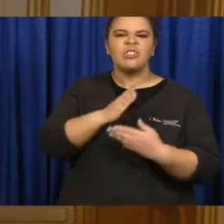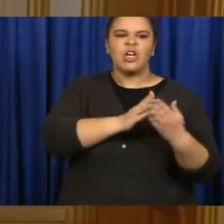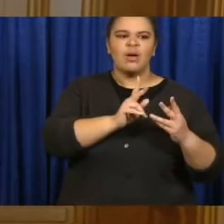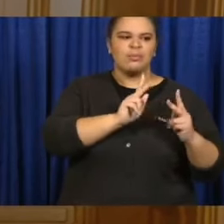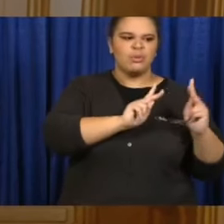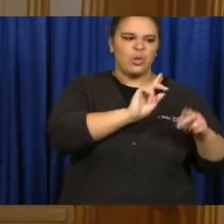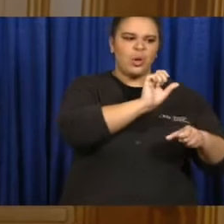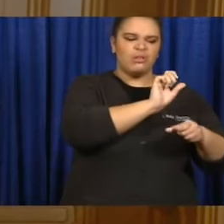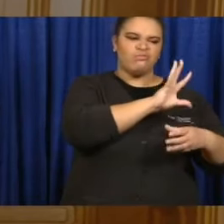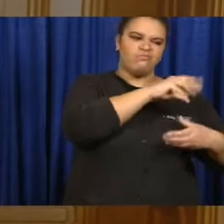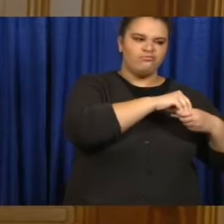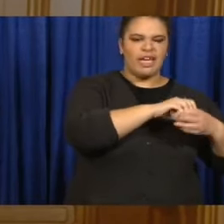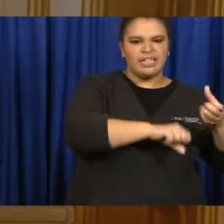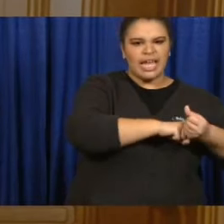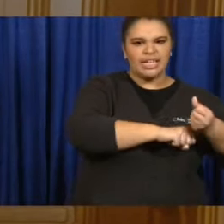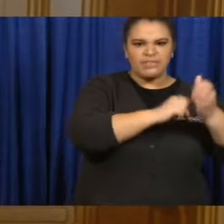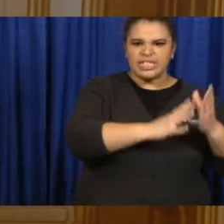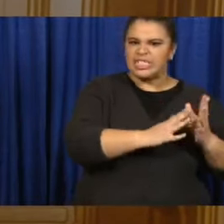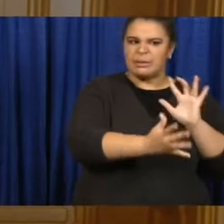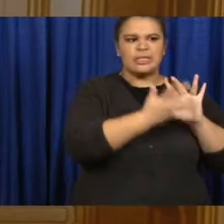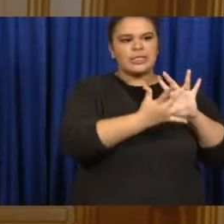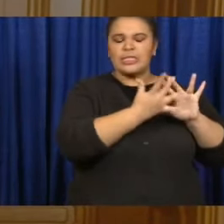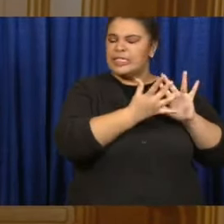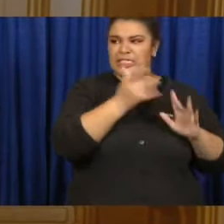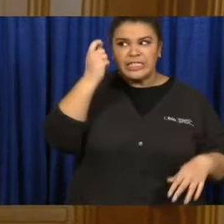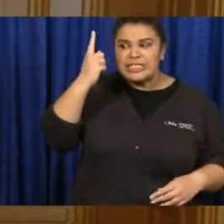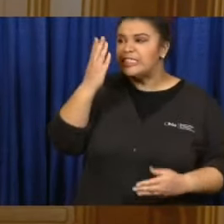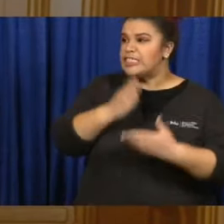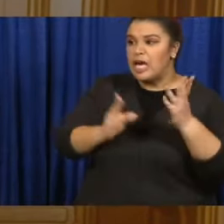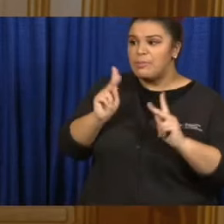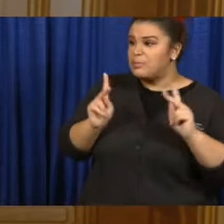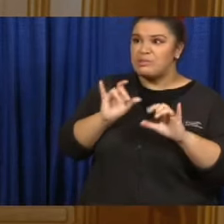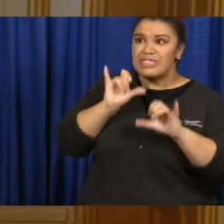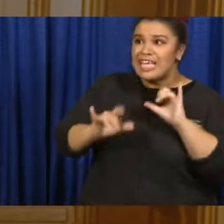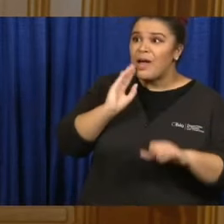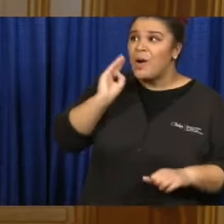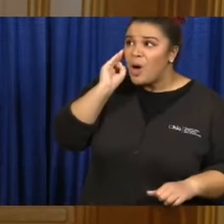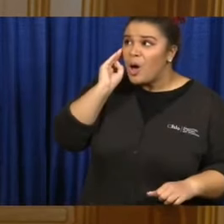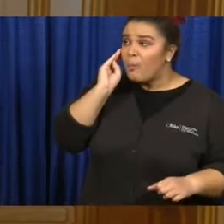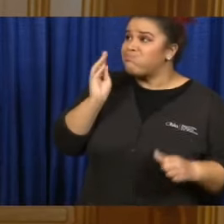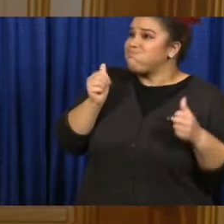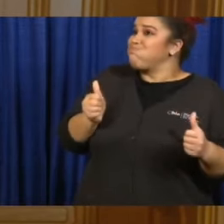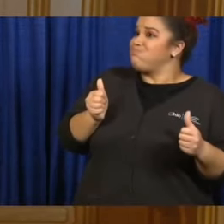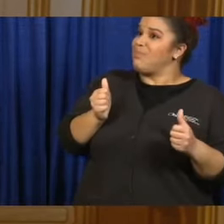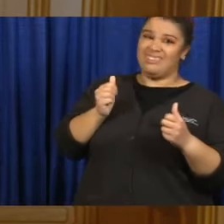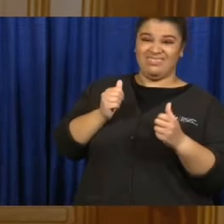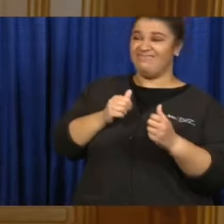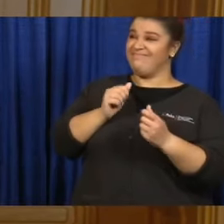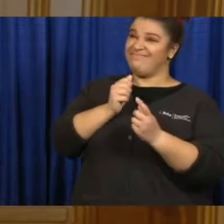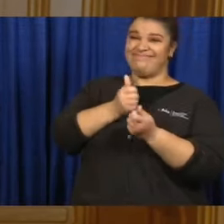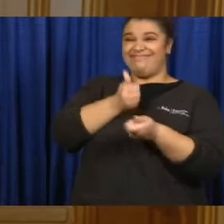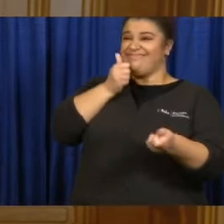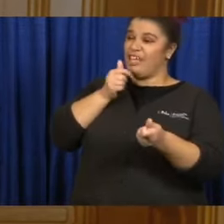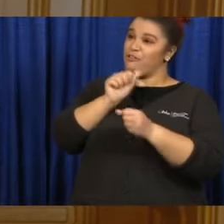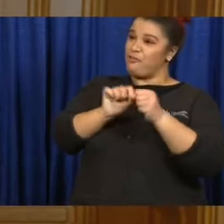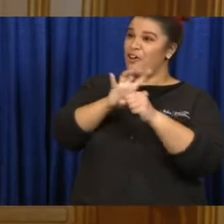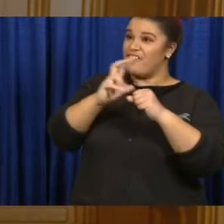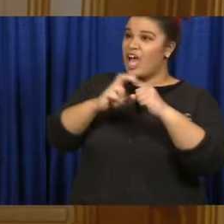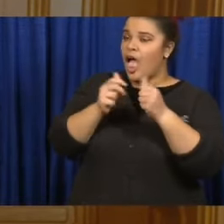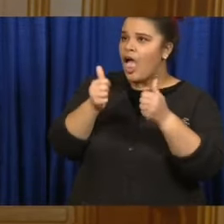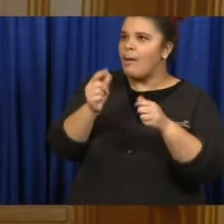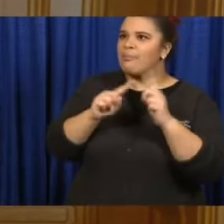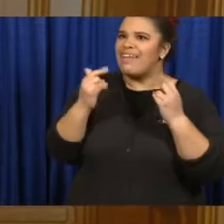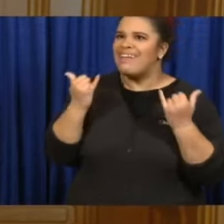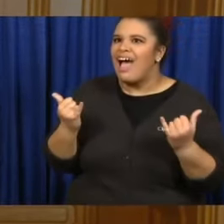some of those people who might be more vulnerable, even if they're staying safe from the coronavirus. Anything in the works right now or anything that can be done to help